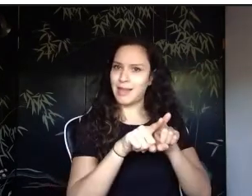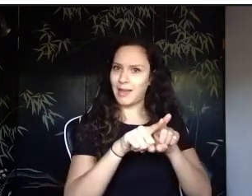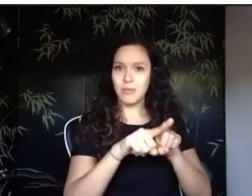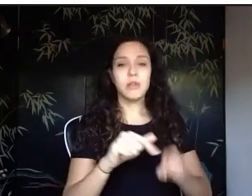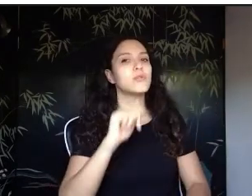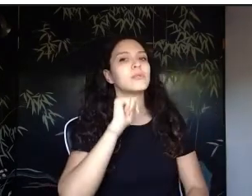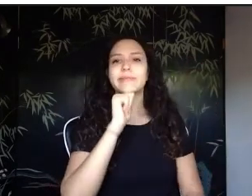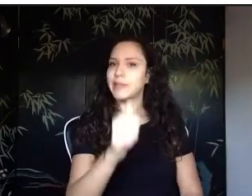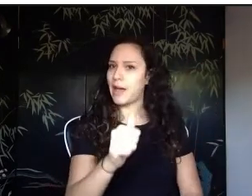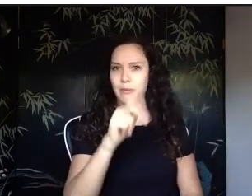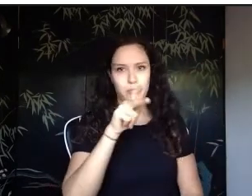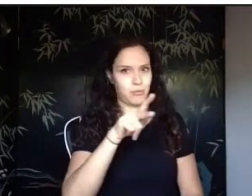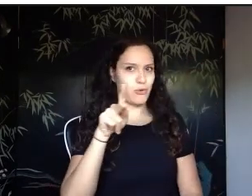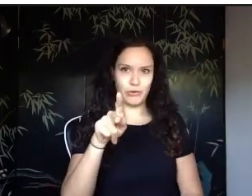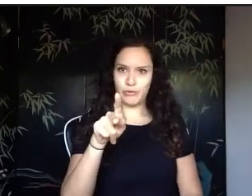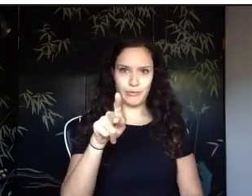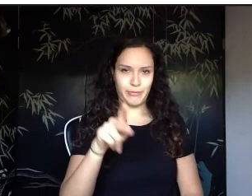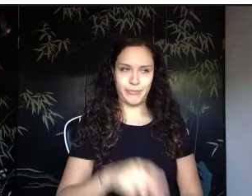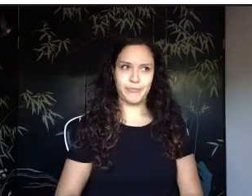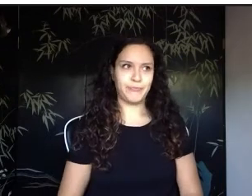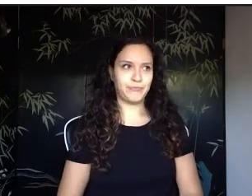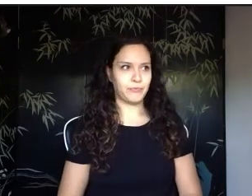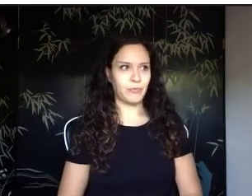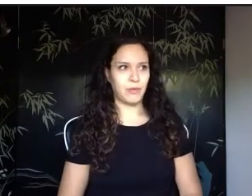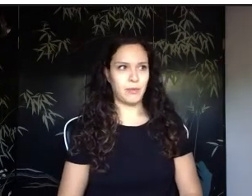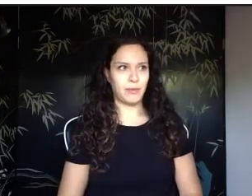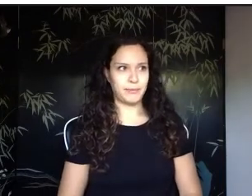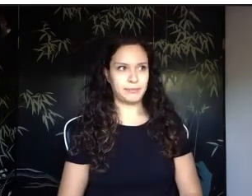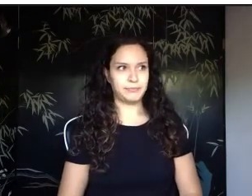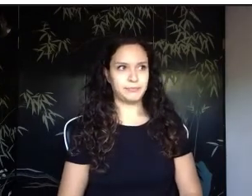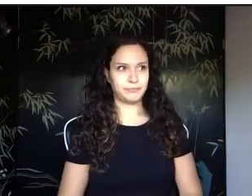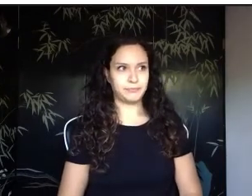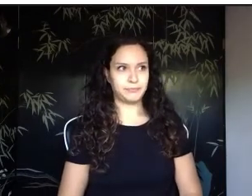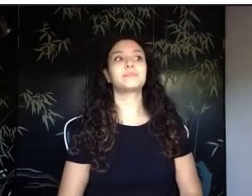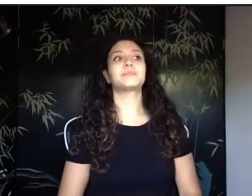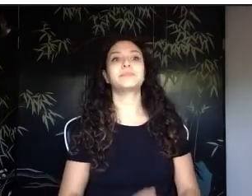are not equal, so not proportional.